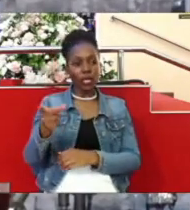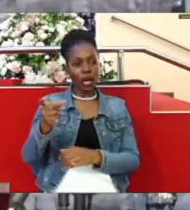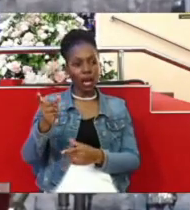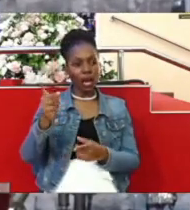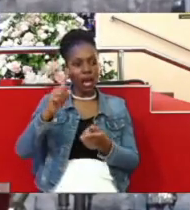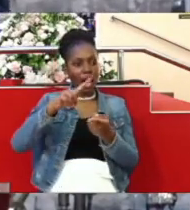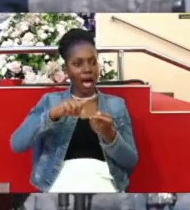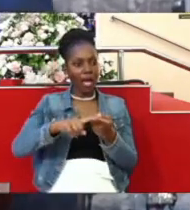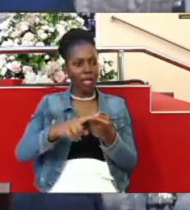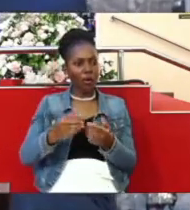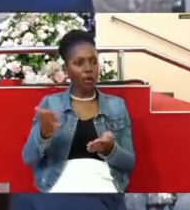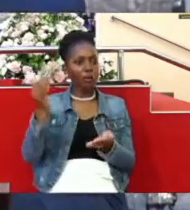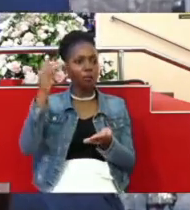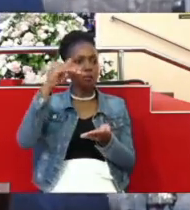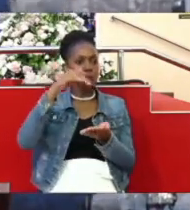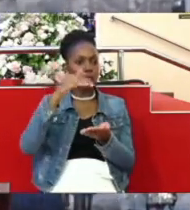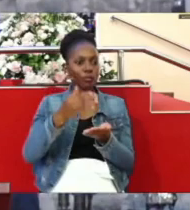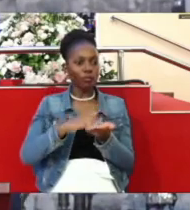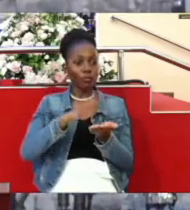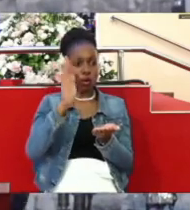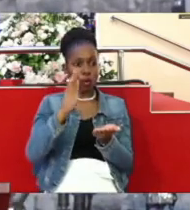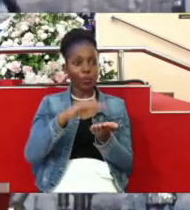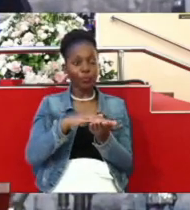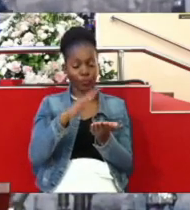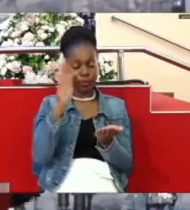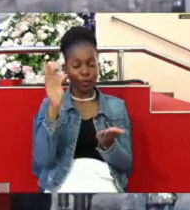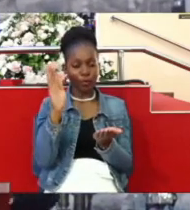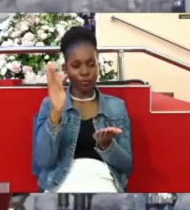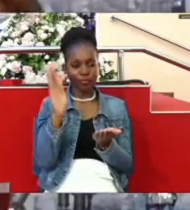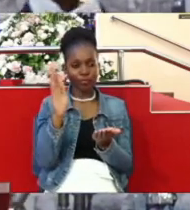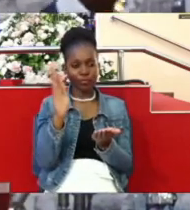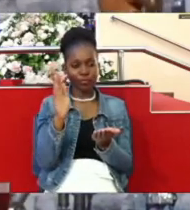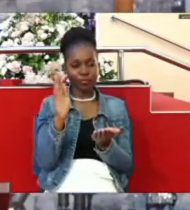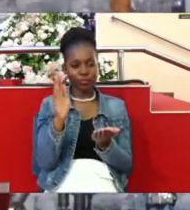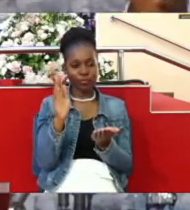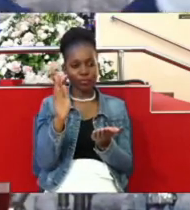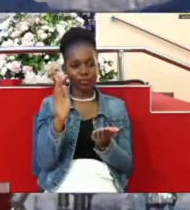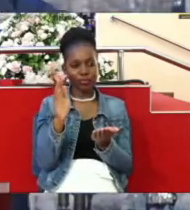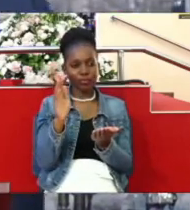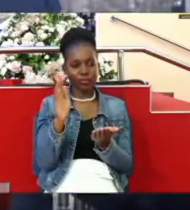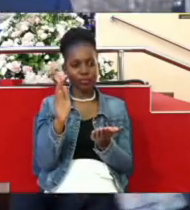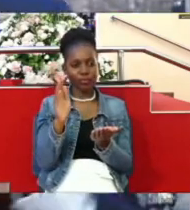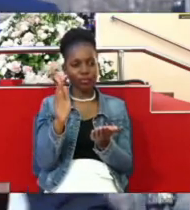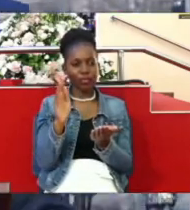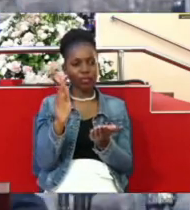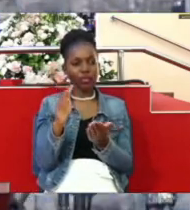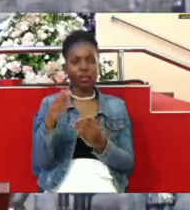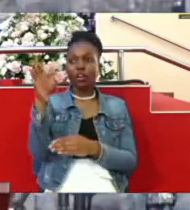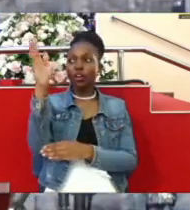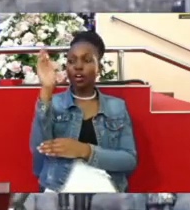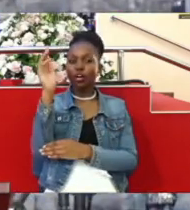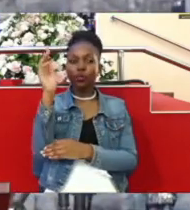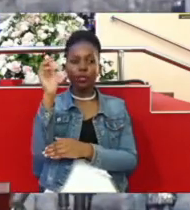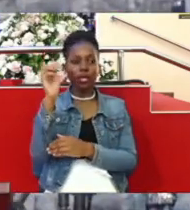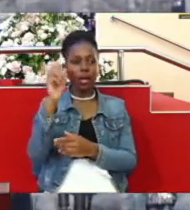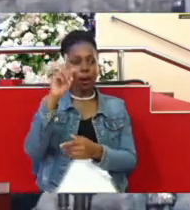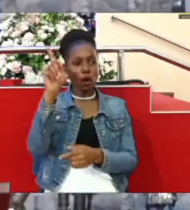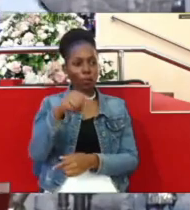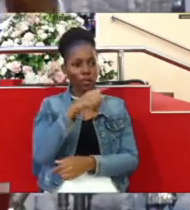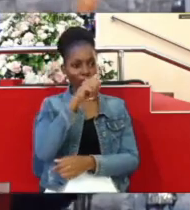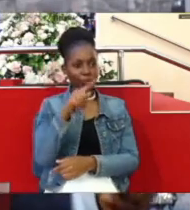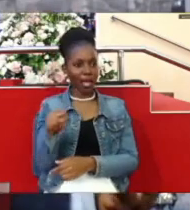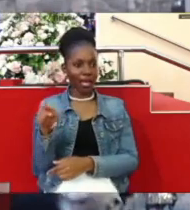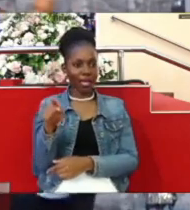If you have 10 blessings, God will multiply 10 by 10 to be 100 blessings. He